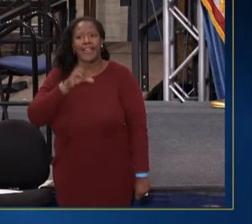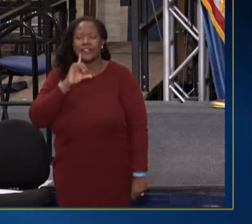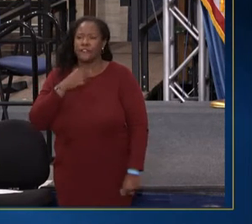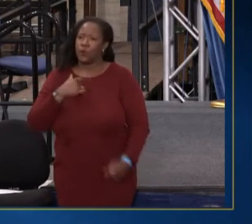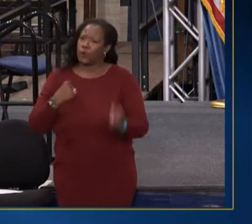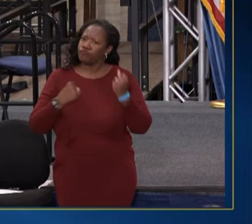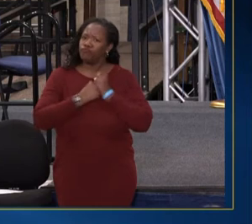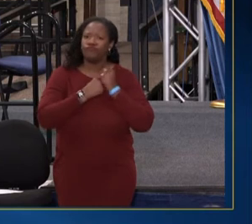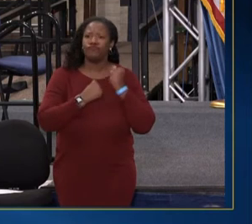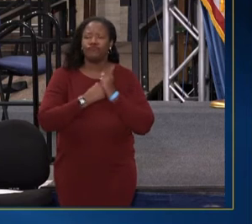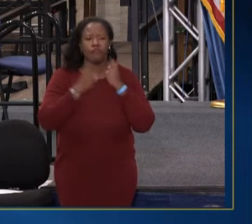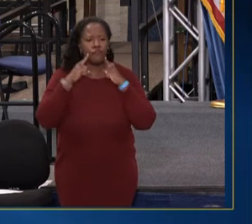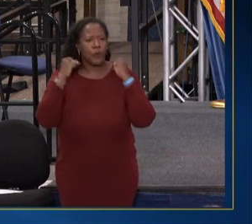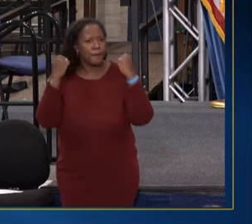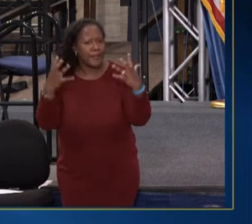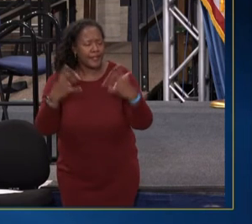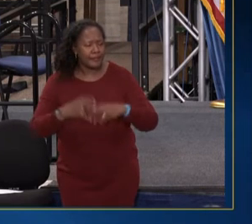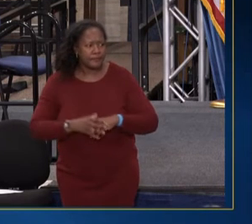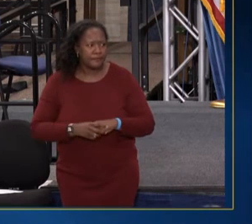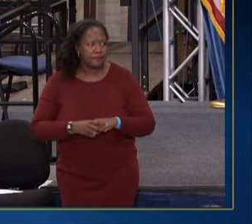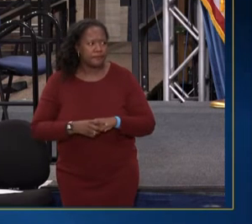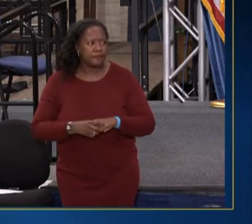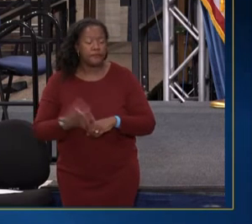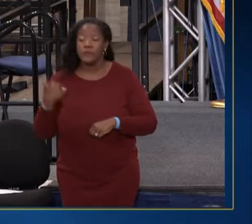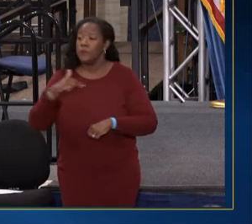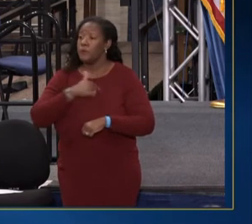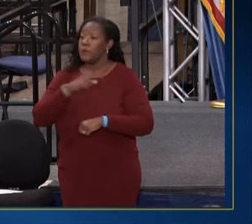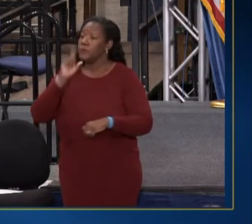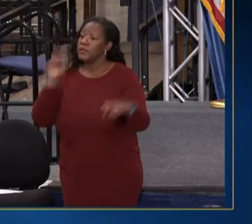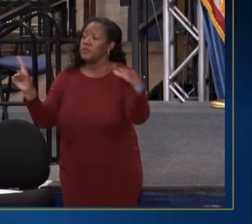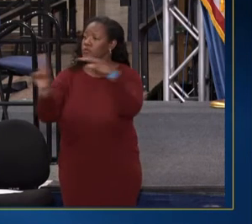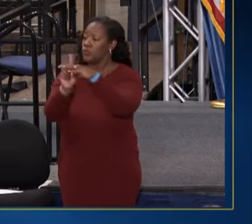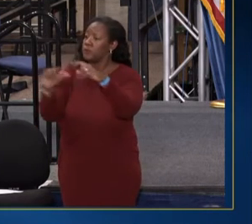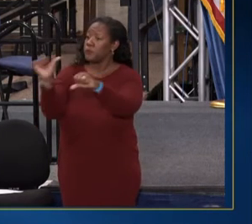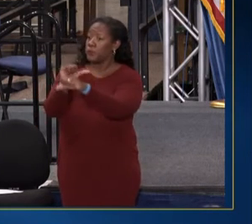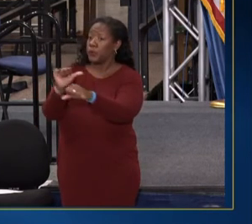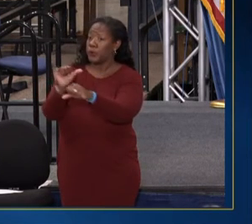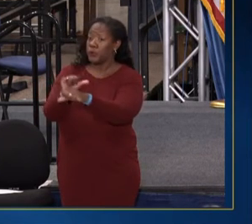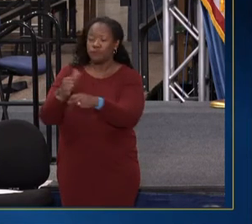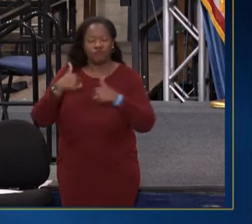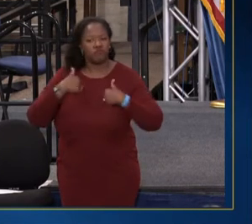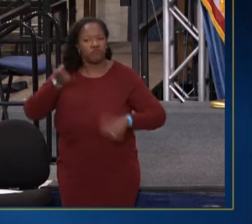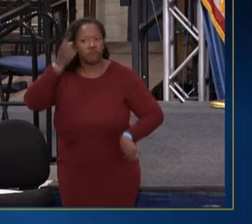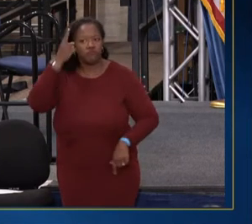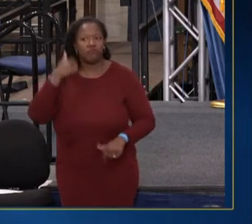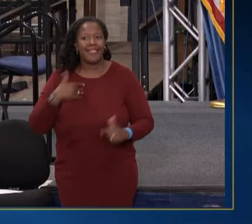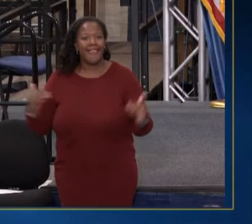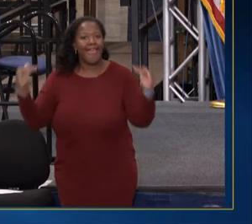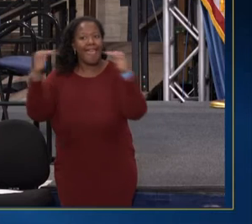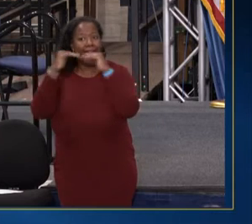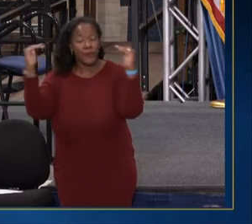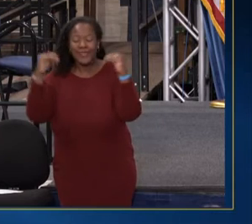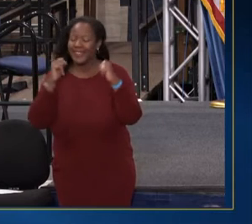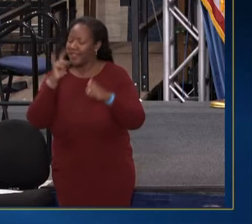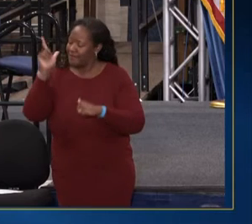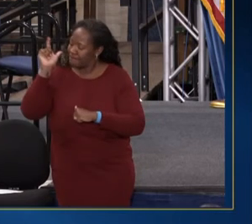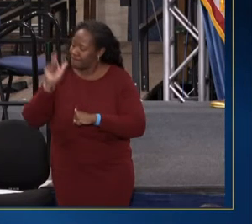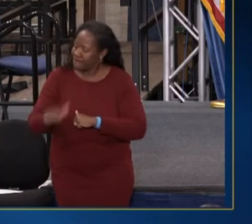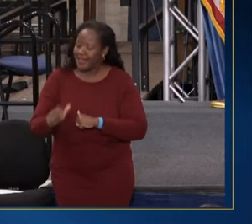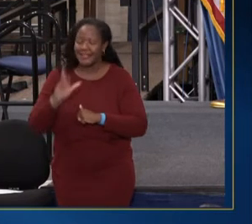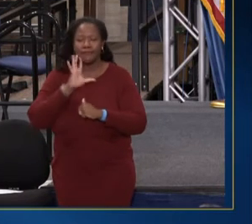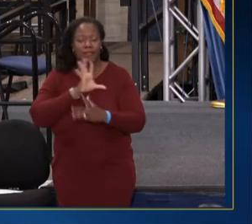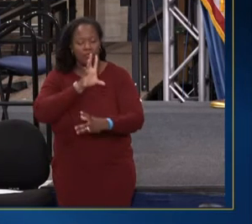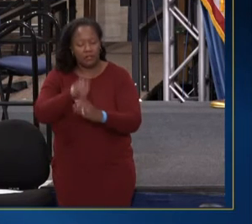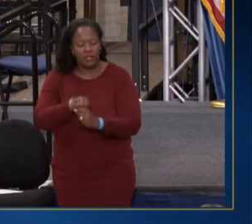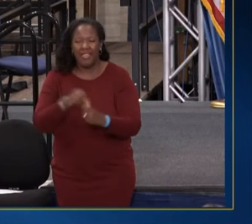so I want you to know that when we come to work, we understand that equity must infuse everything we